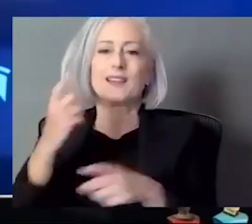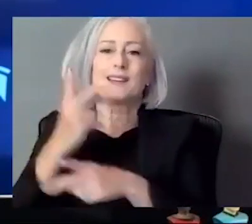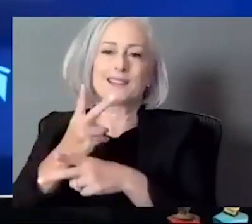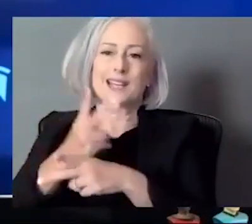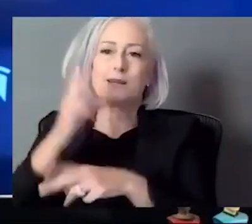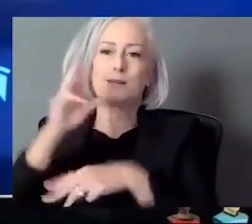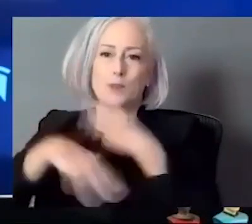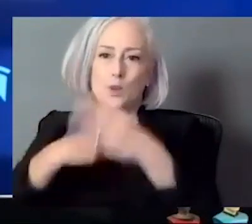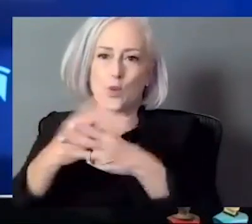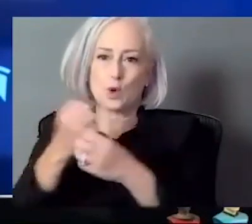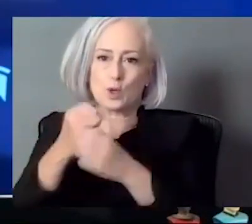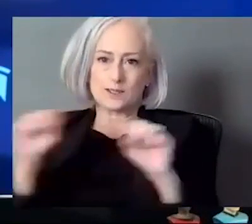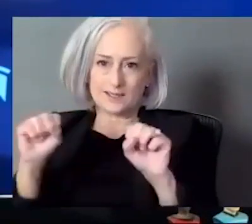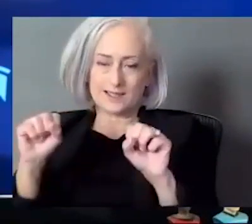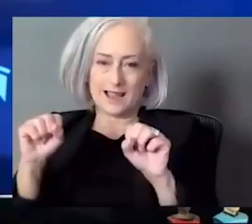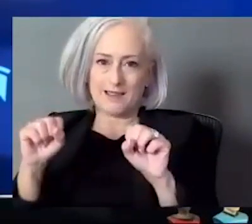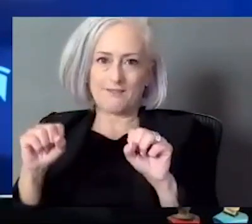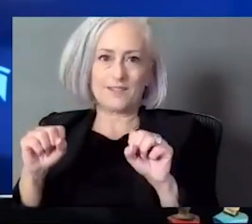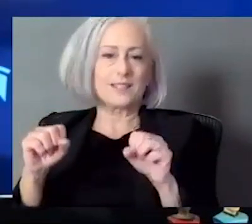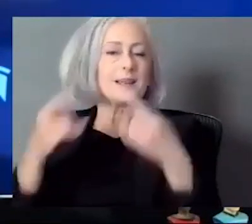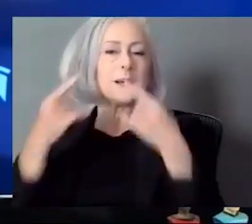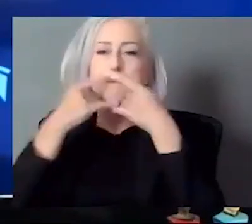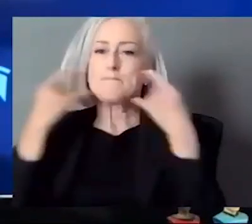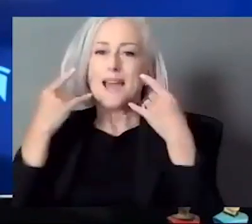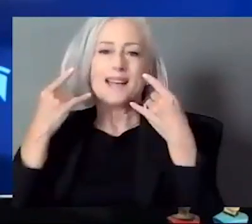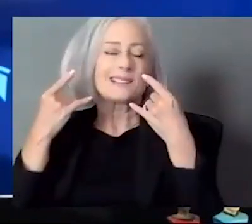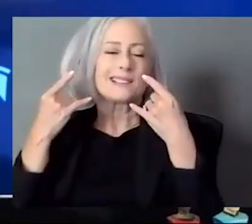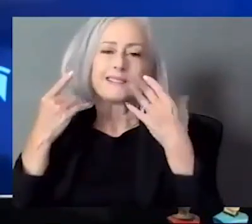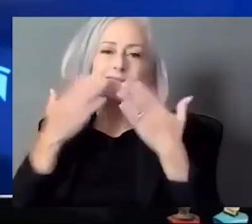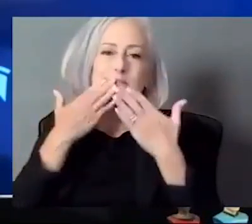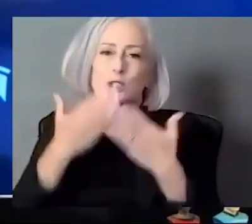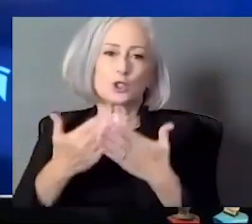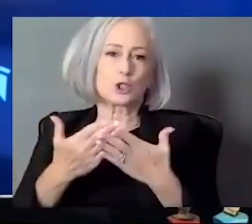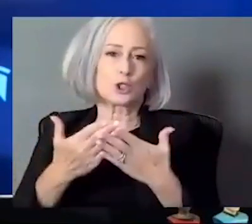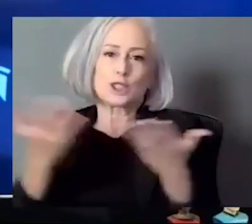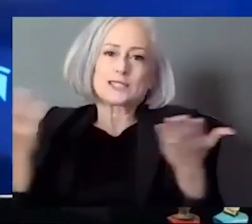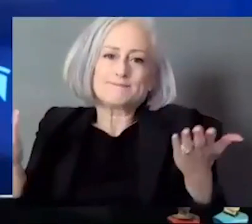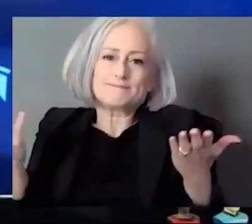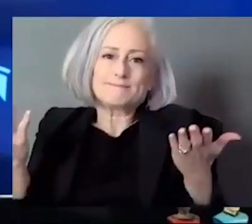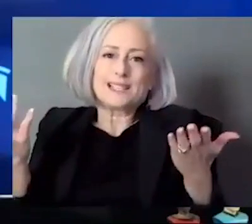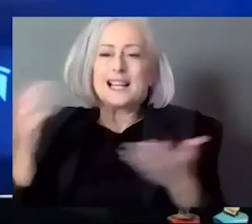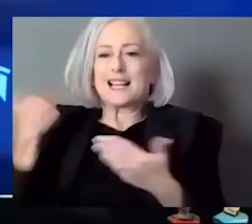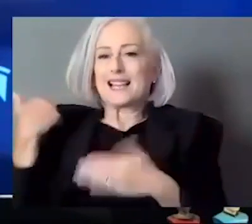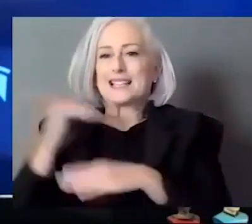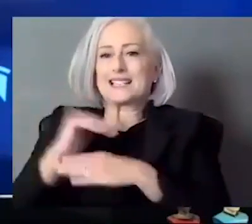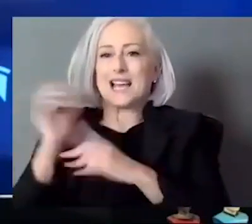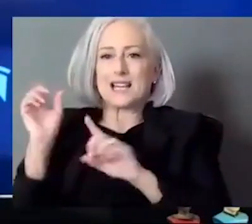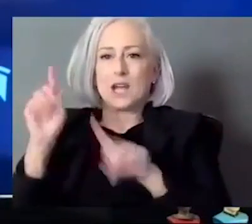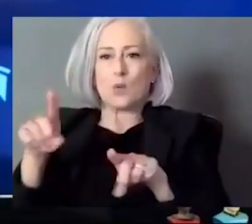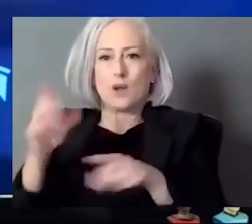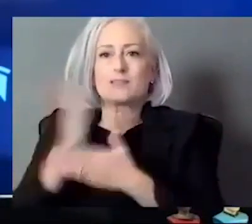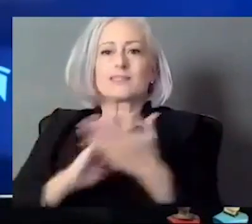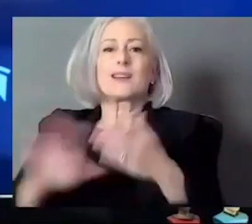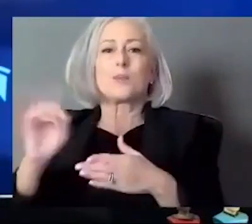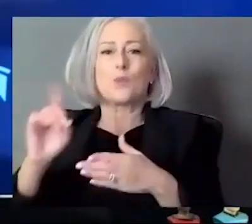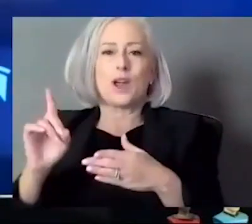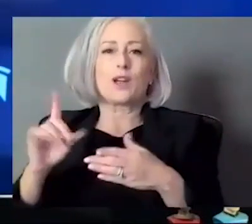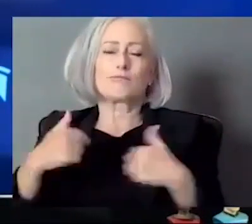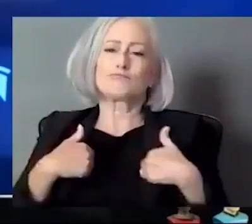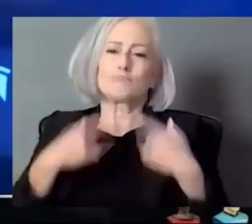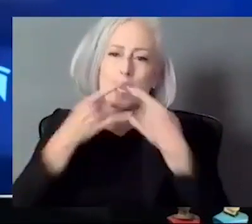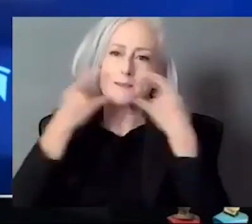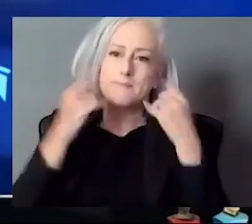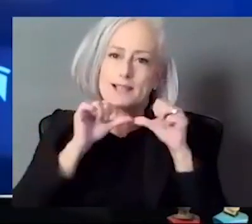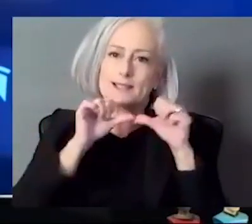masking pretty well in grocery stores. I was at the grocery store last night and nobody masked, but I had a mask on, and a few of the employees did. I think it's just fallen off, and